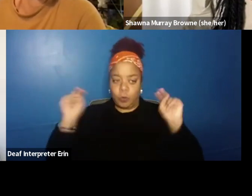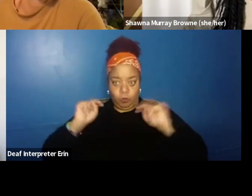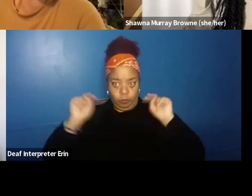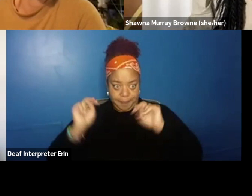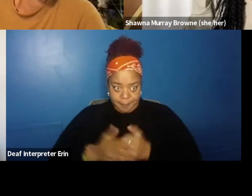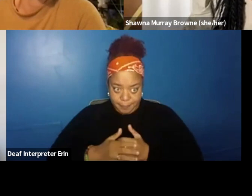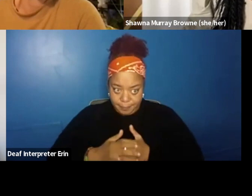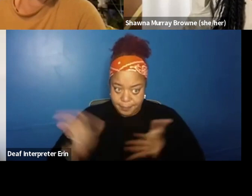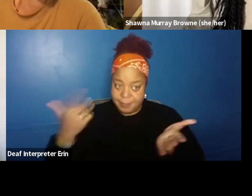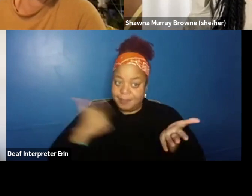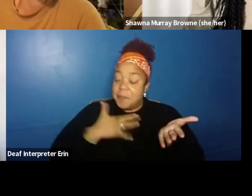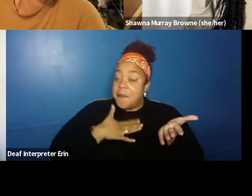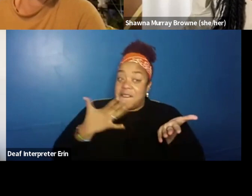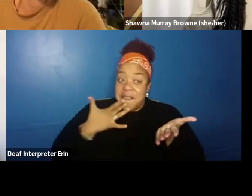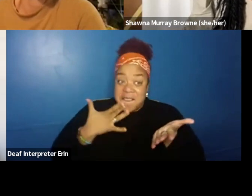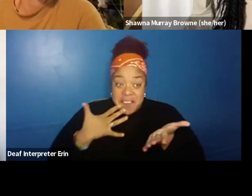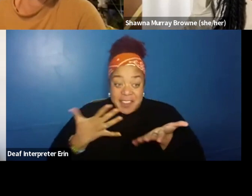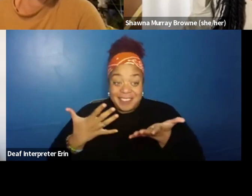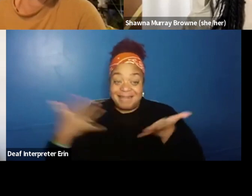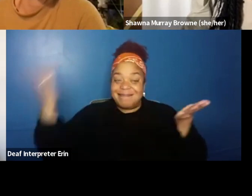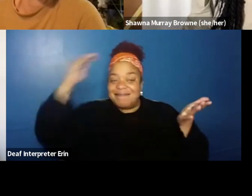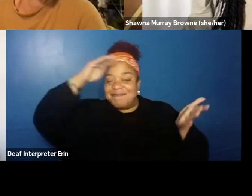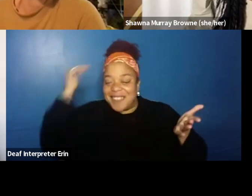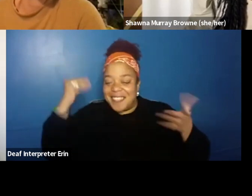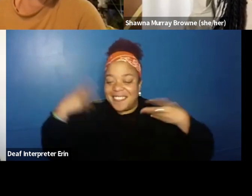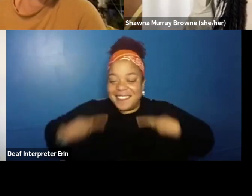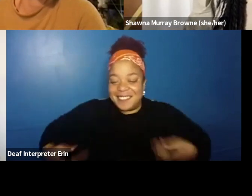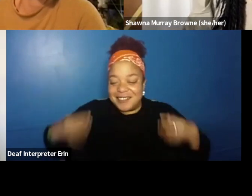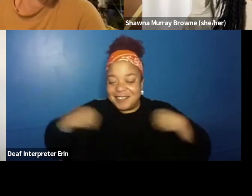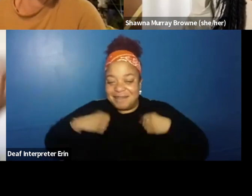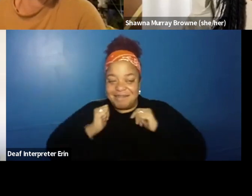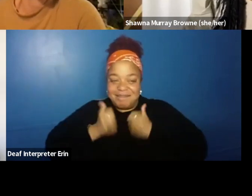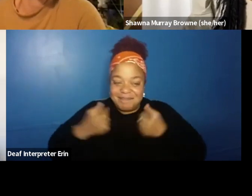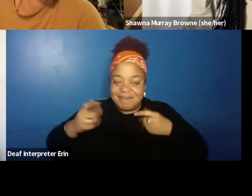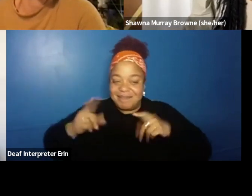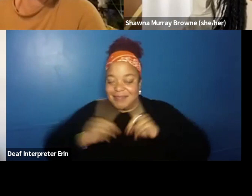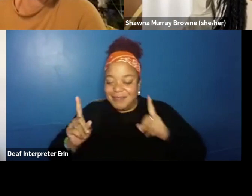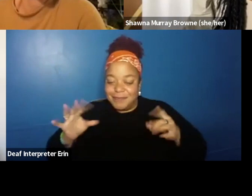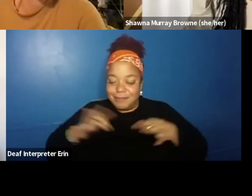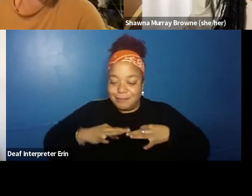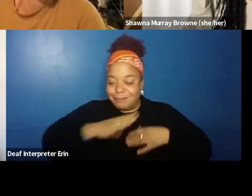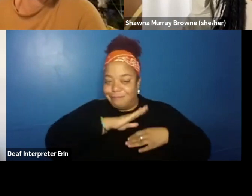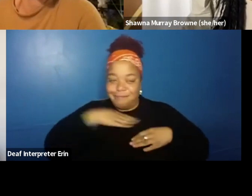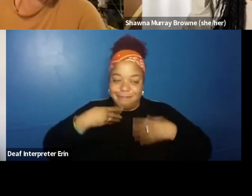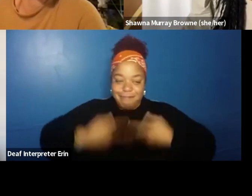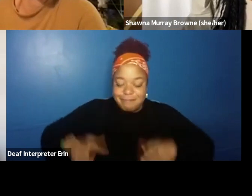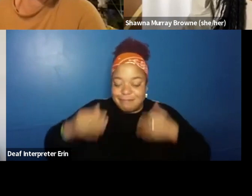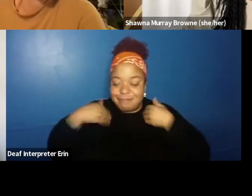which comes up my neck, has lots of different materials, Black beanie, and